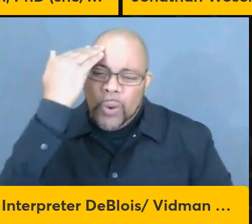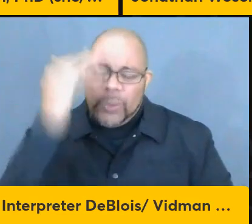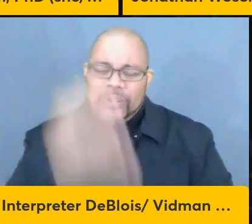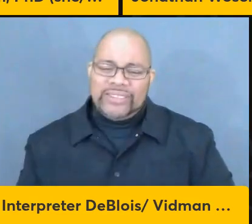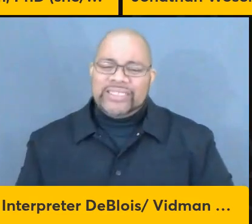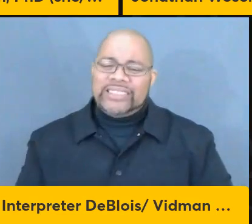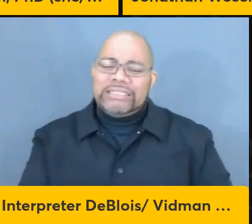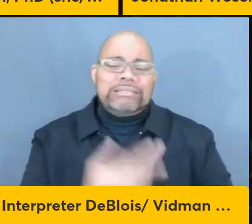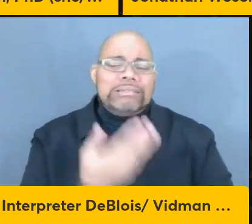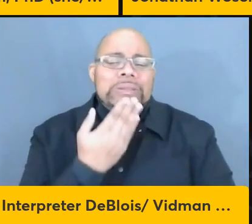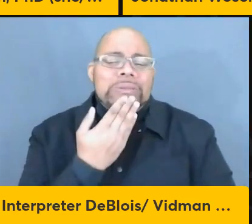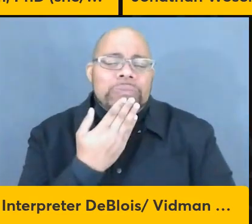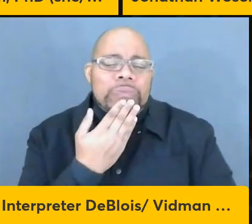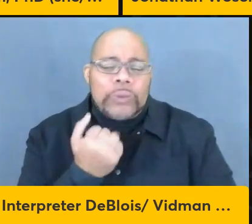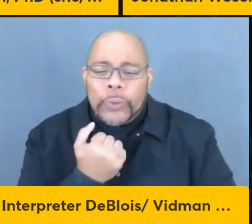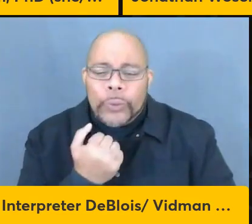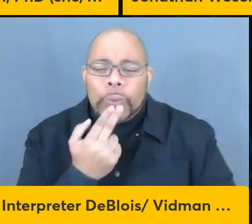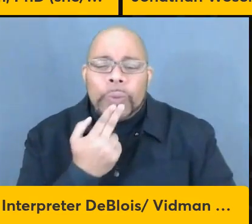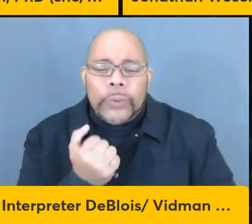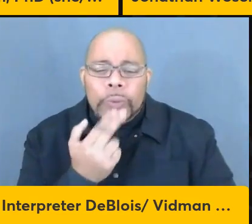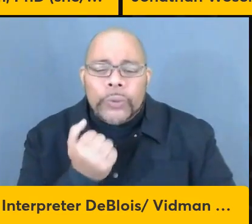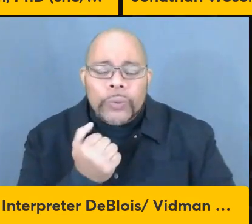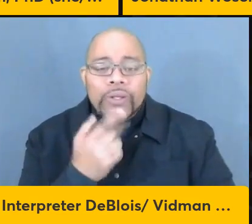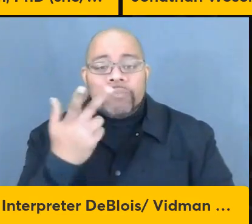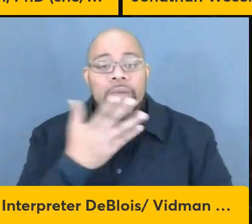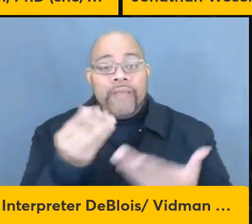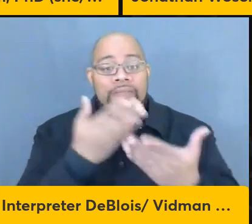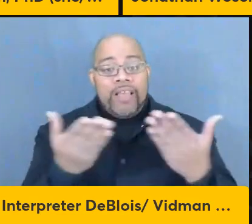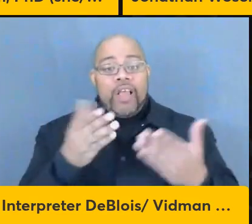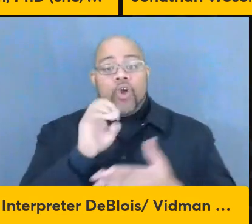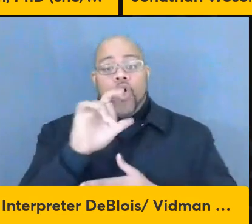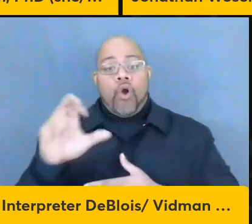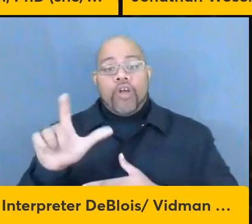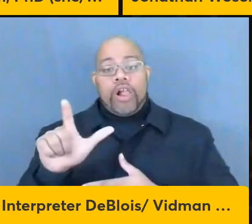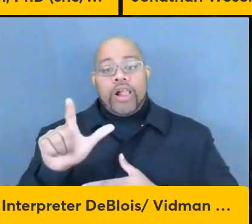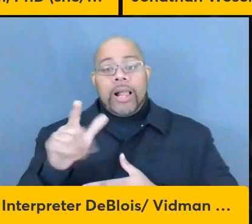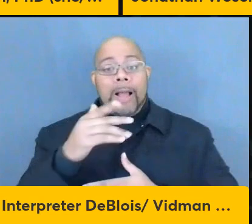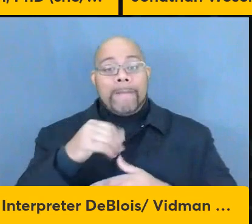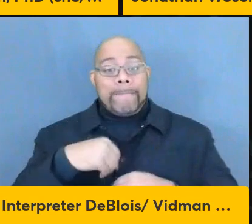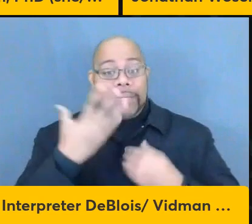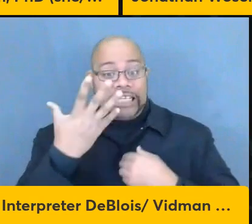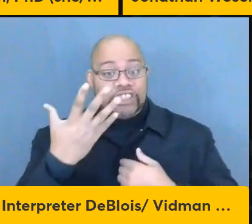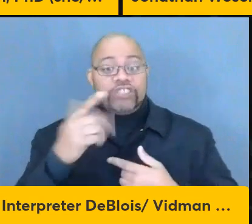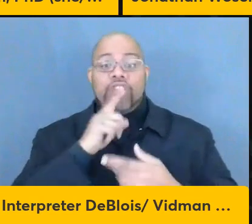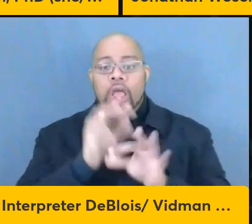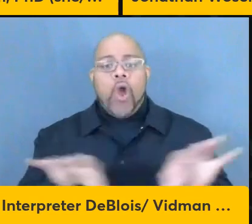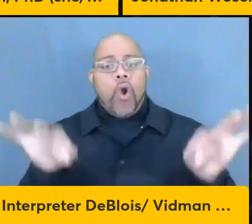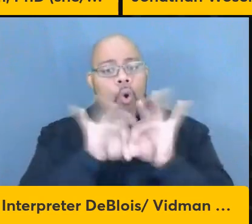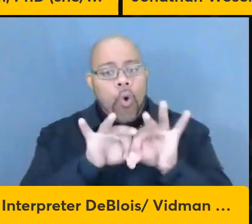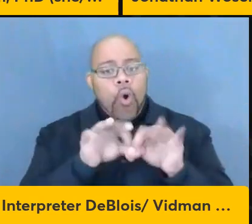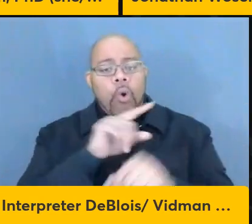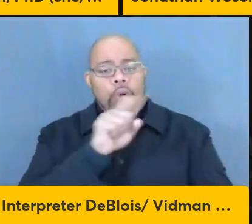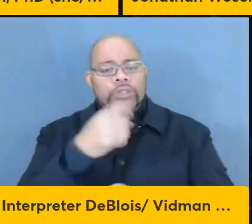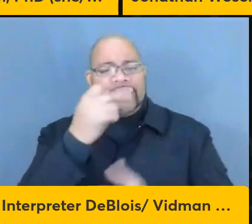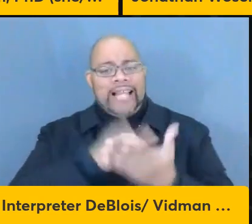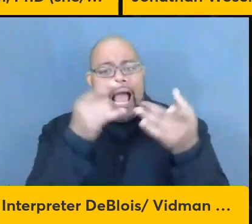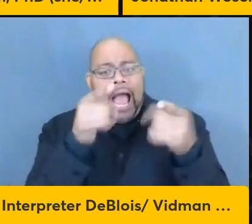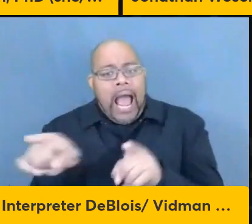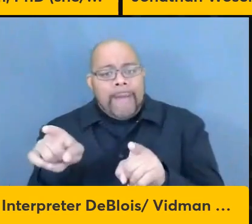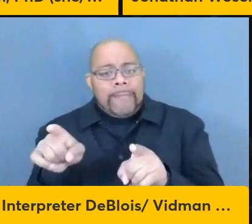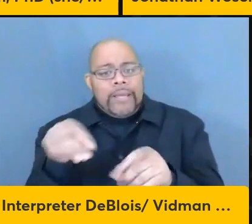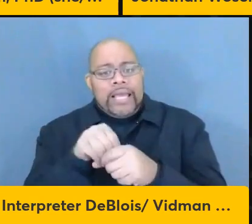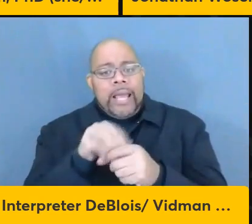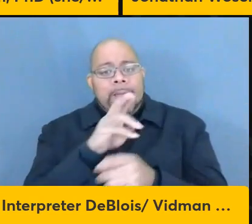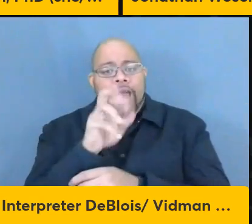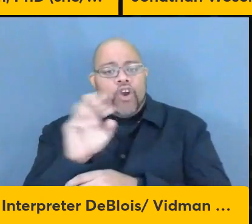cute. And coral bleaching is a very important question. I mean, we were seeing it happen in the Great Barrier